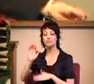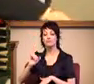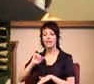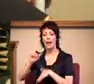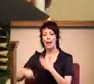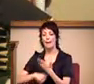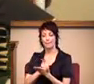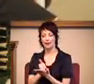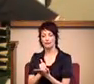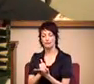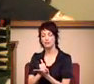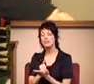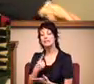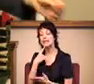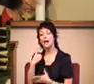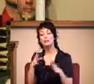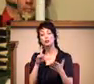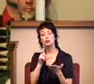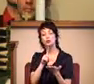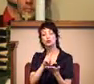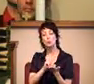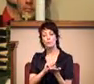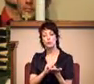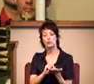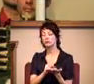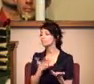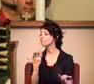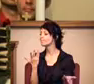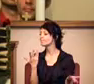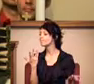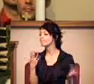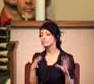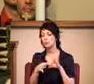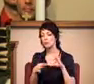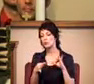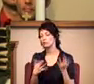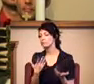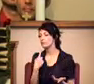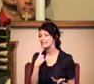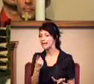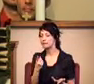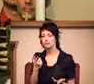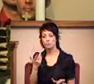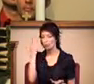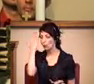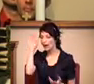here, we don't know when God's going to come. God is going to come like a thief.